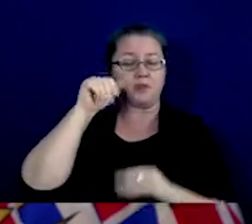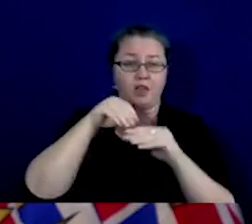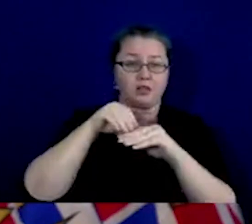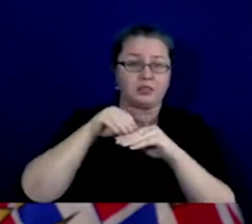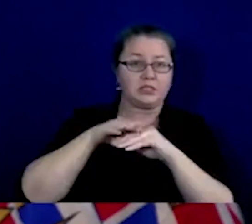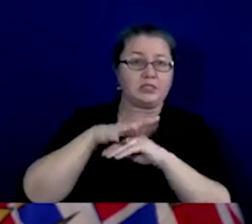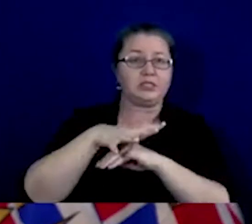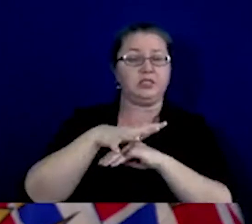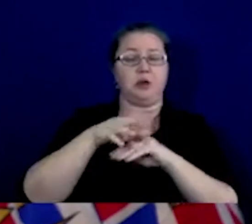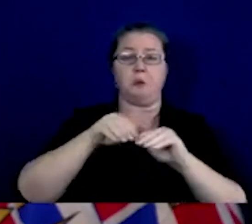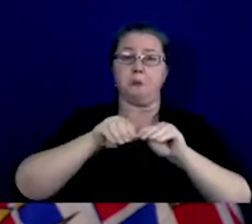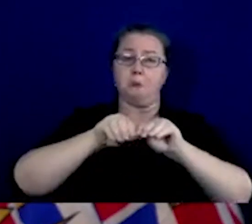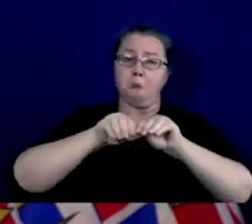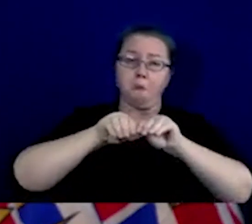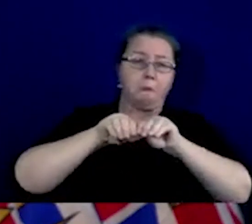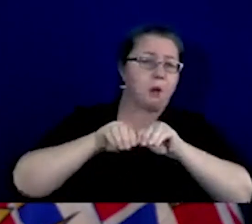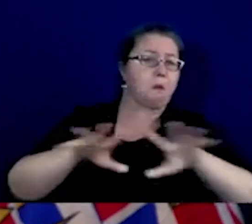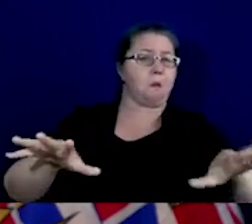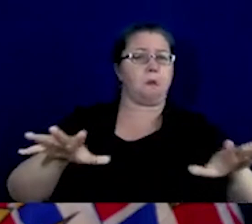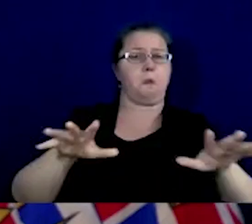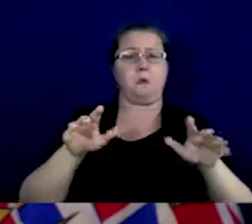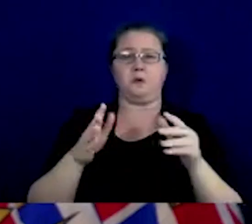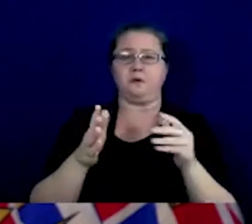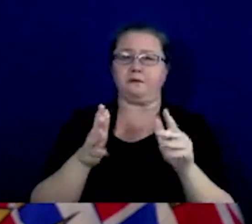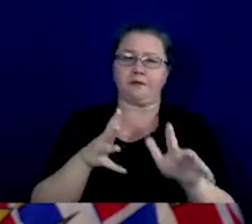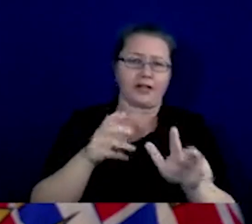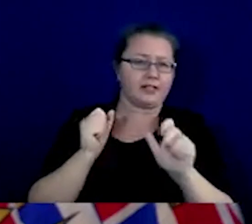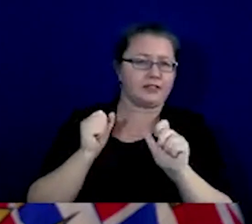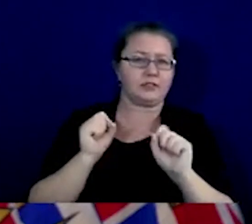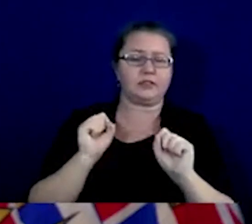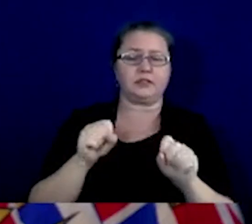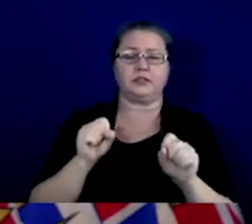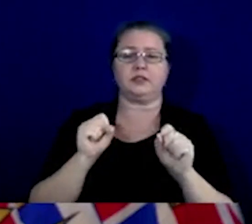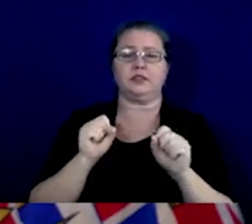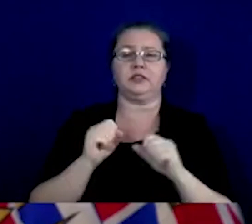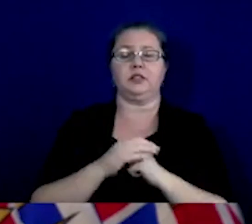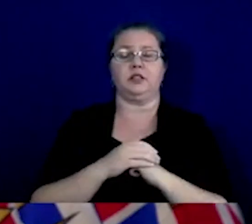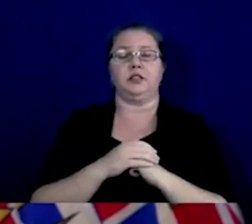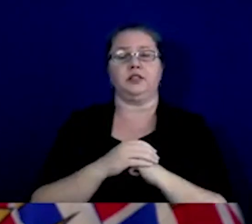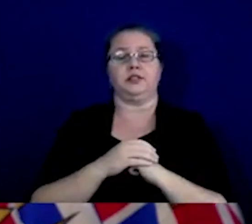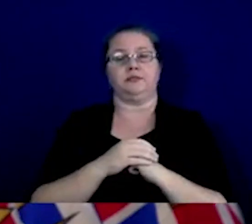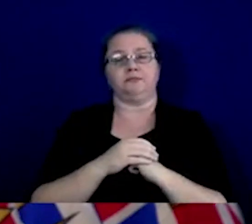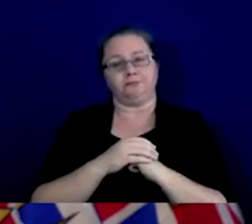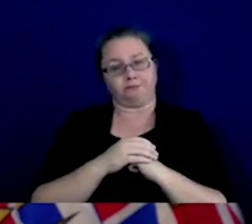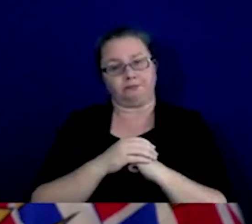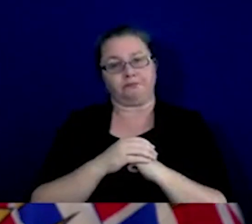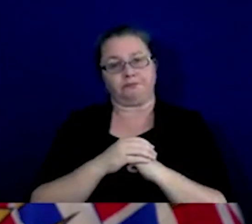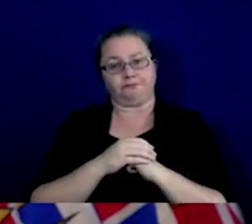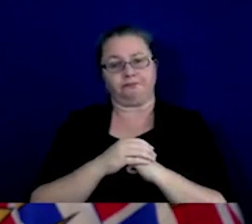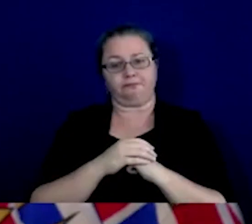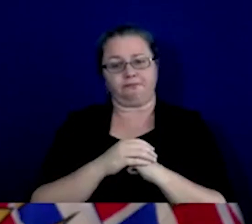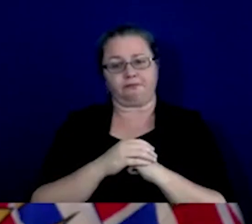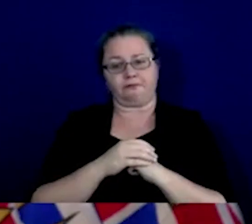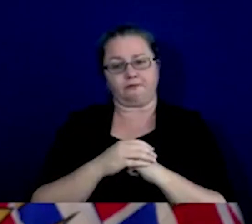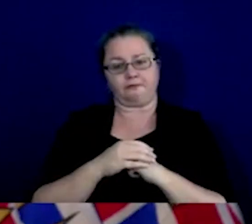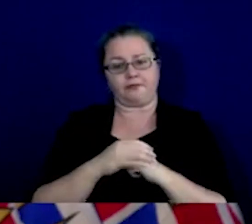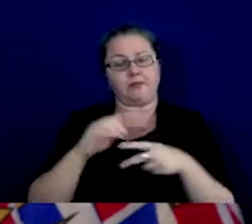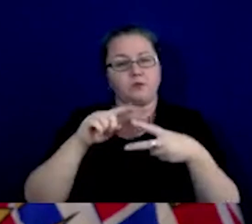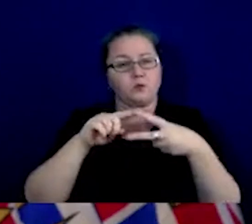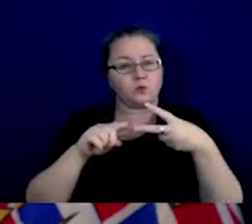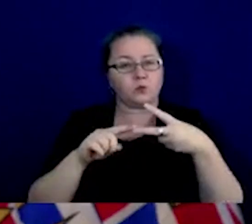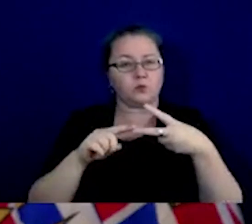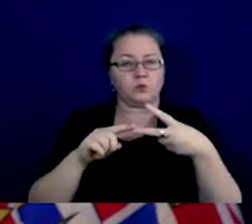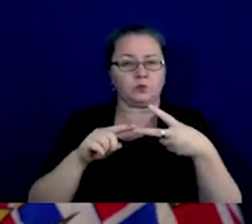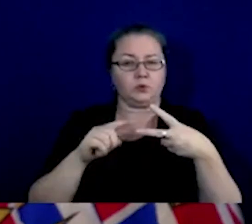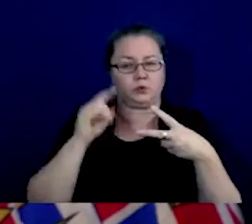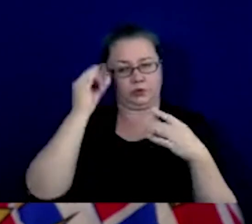there, that increases the risk dramatically, and it increases the risk for the staff and for the residents in that